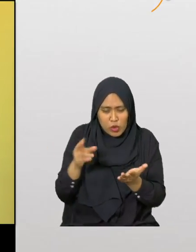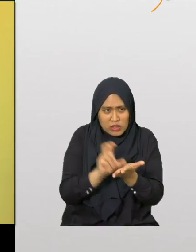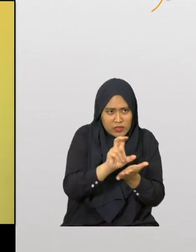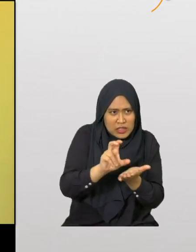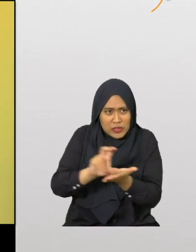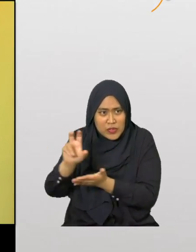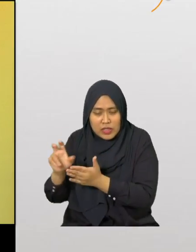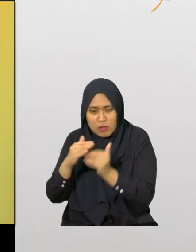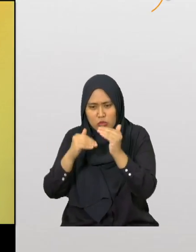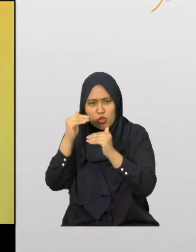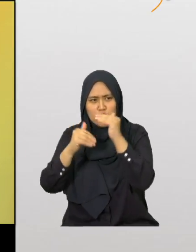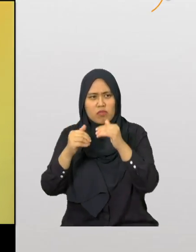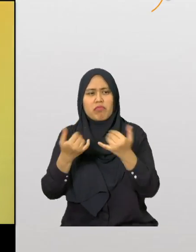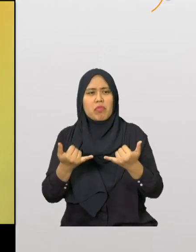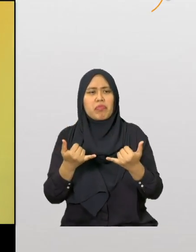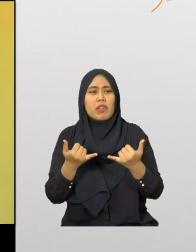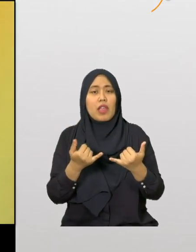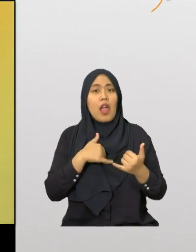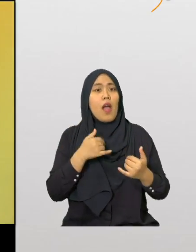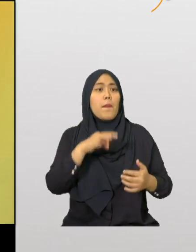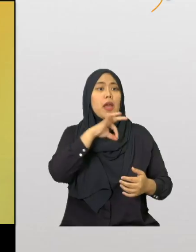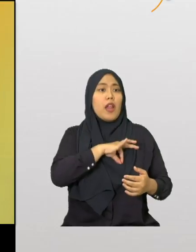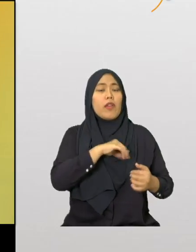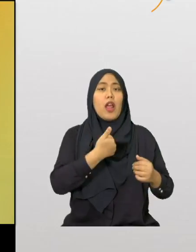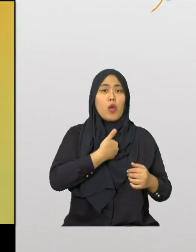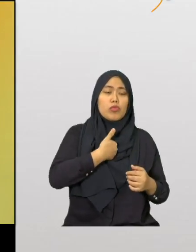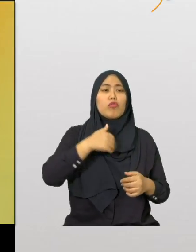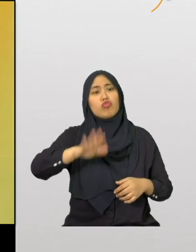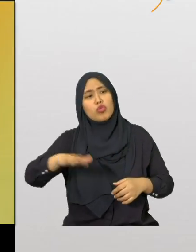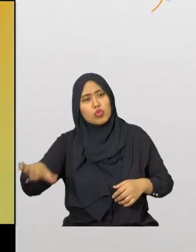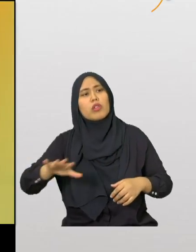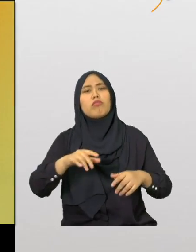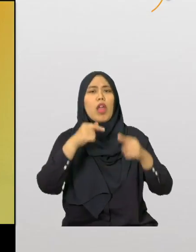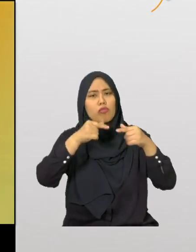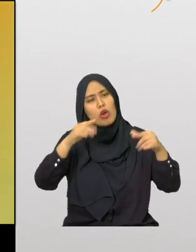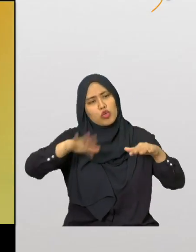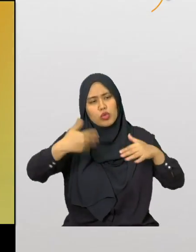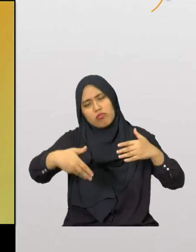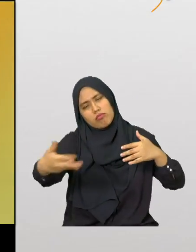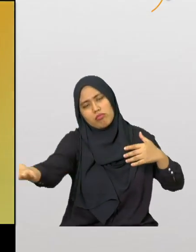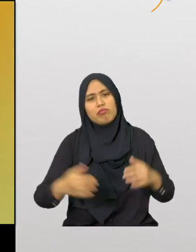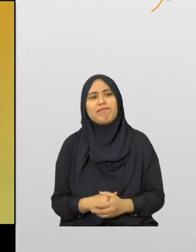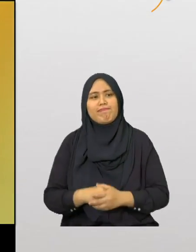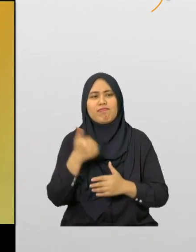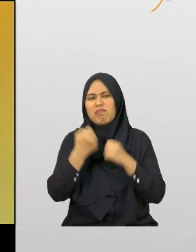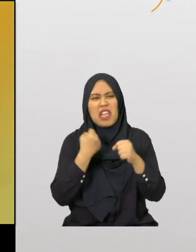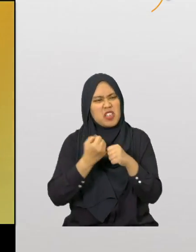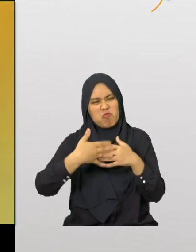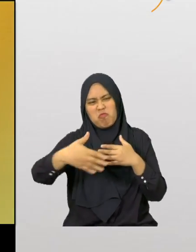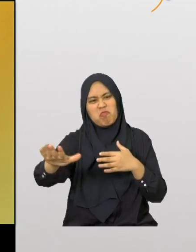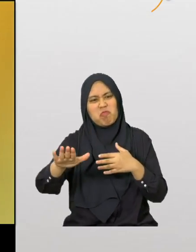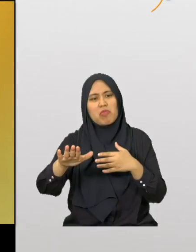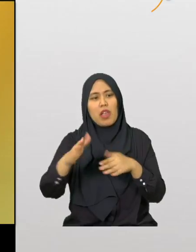by ourselves, our children, and our grandchildren decades from now. 10 years before we start